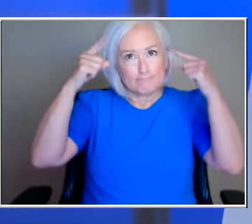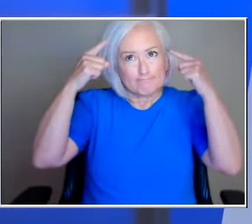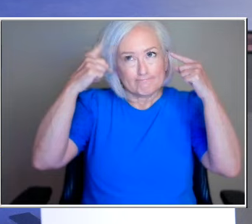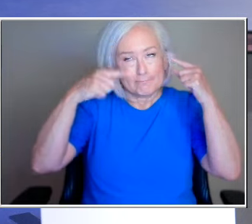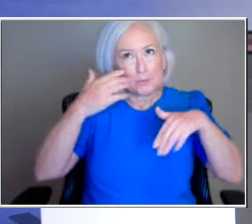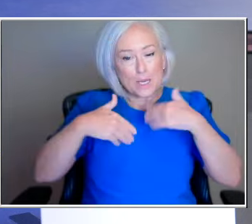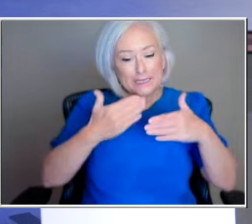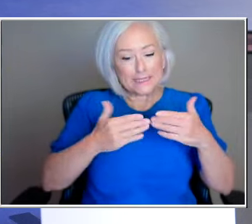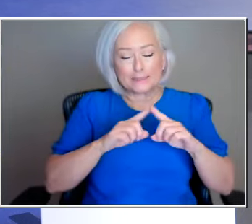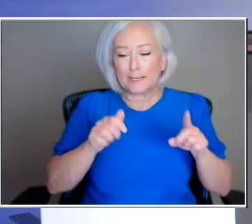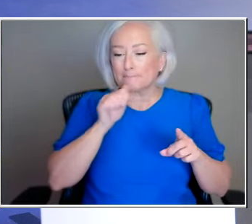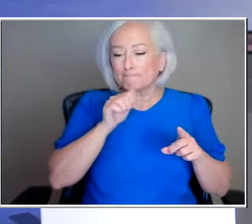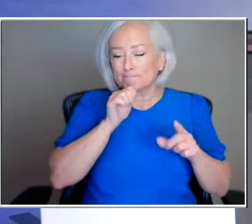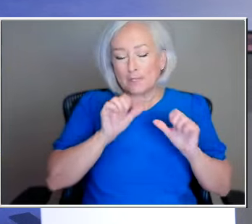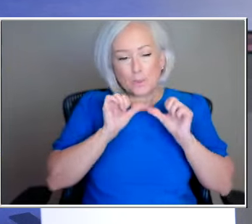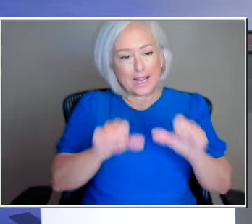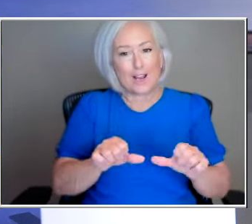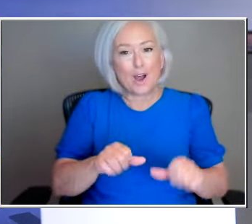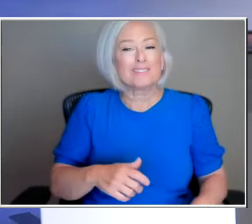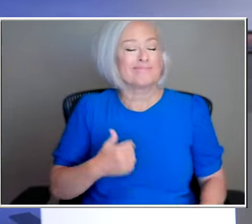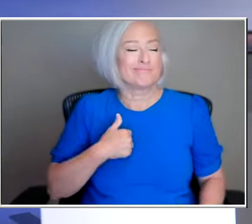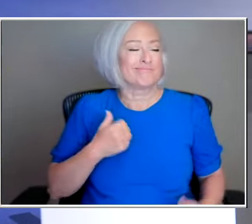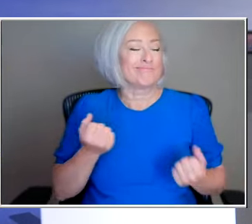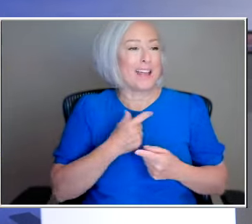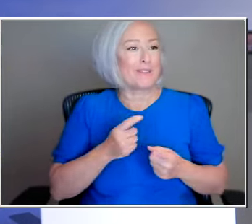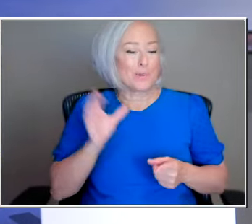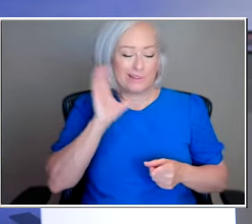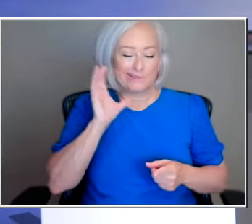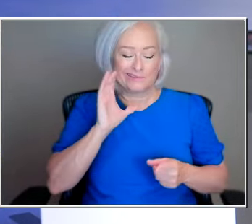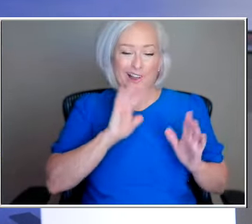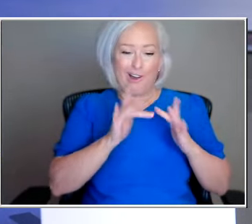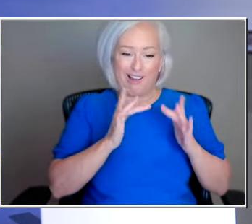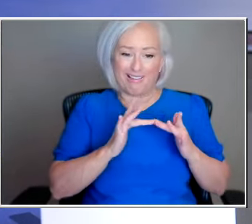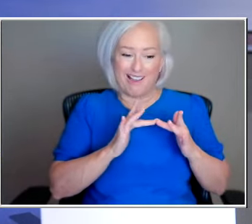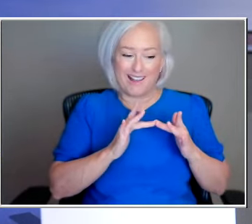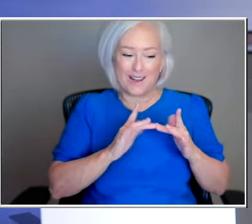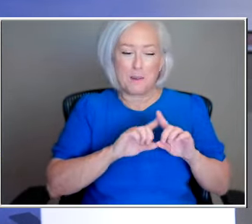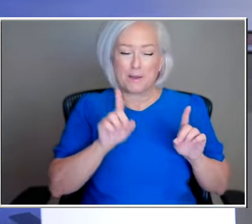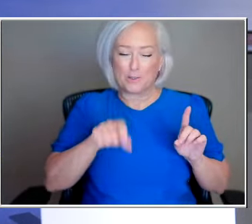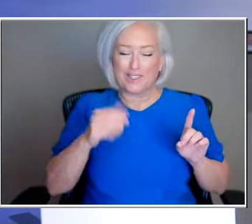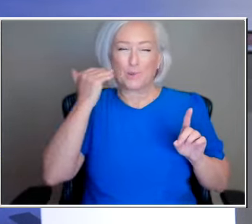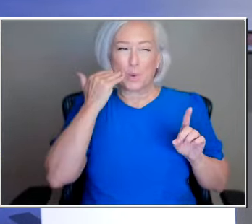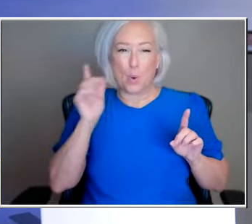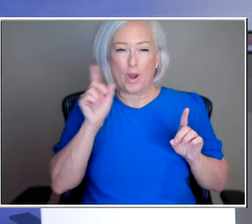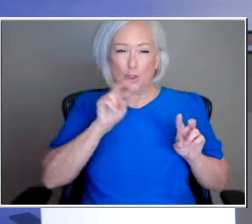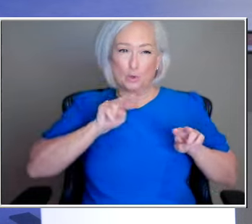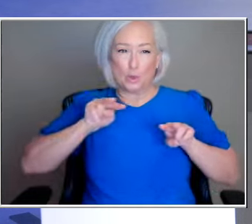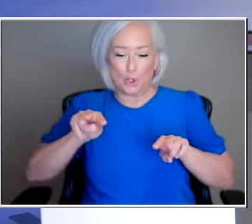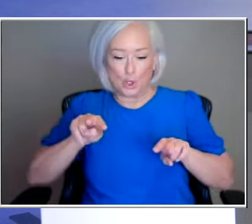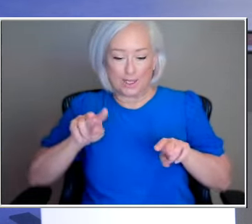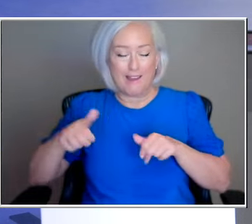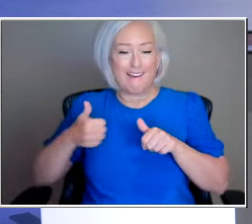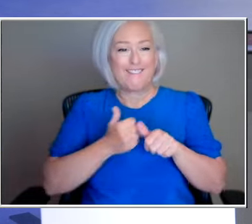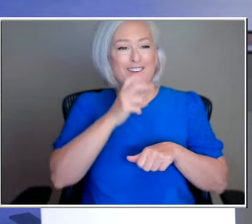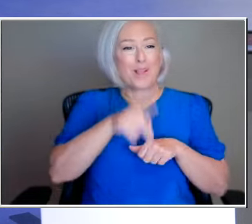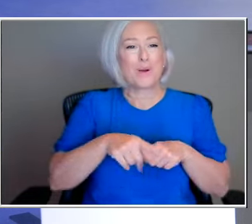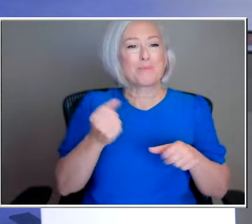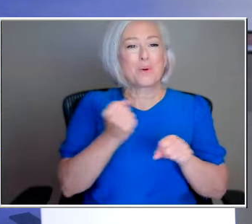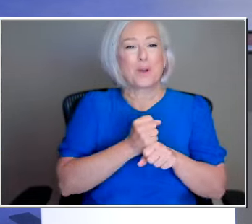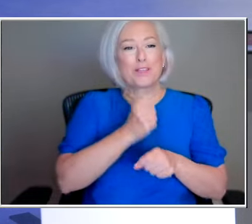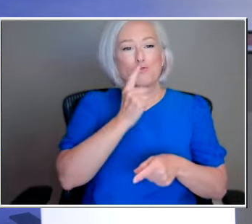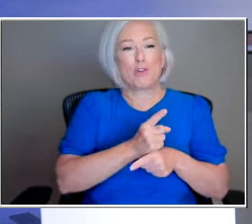we've all been to Dr. Google. I think Google is not all bad. You just got to know where to look, and then you got to follow up with the right doctors. And I understand, so this all happened at a